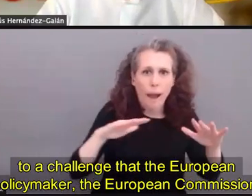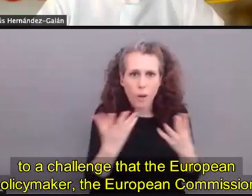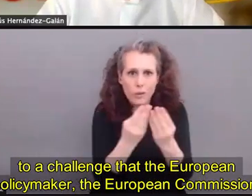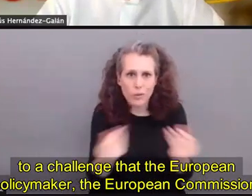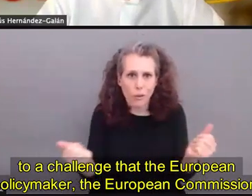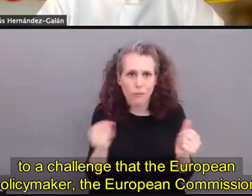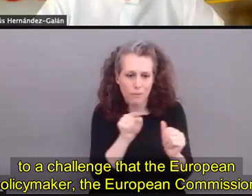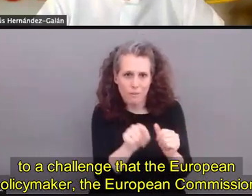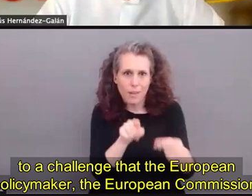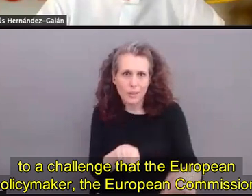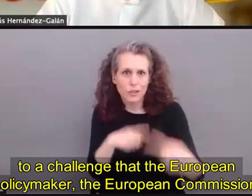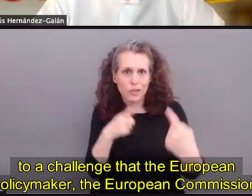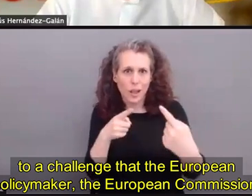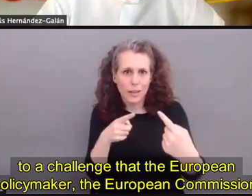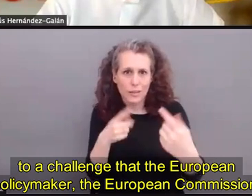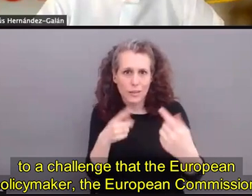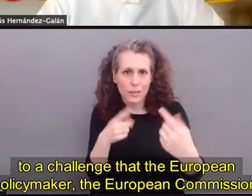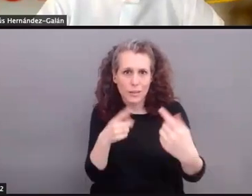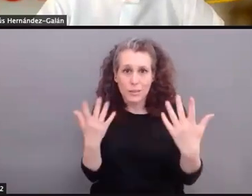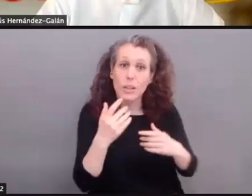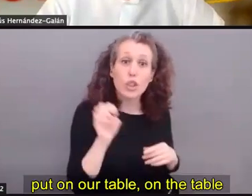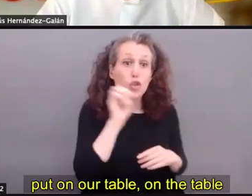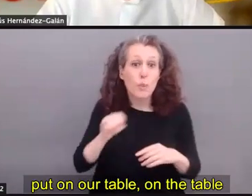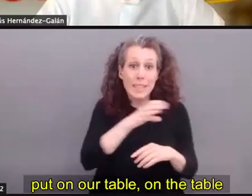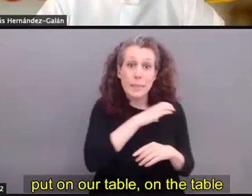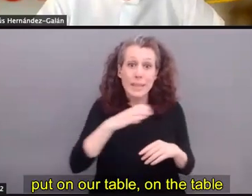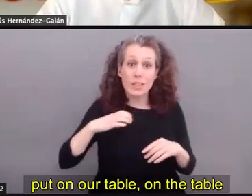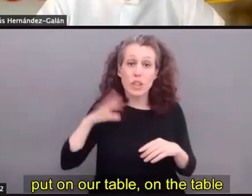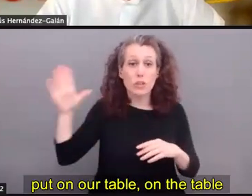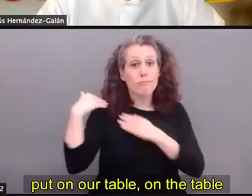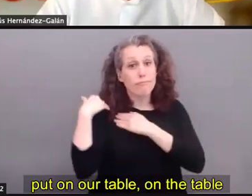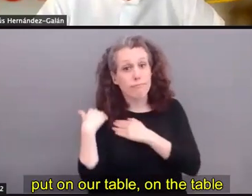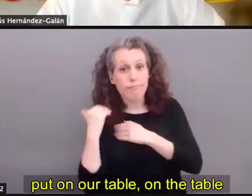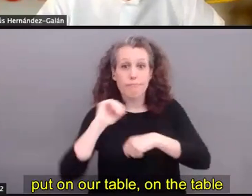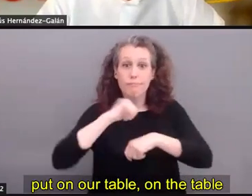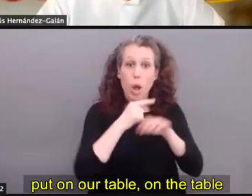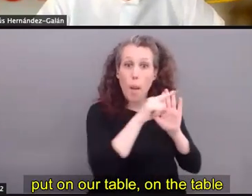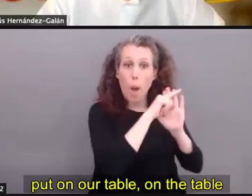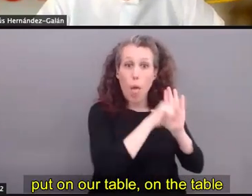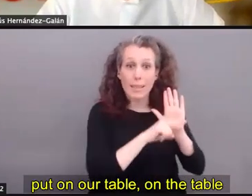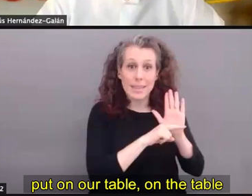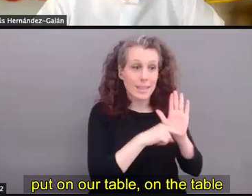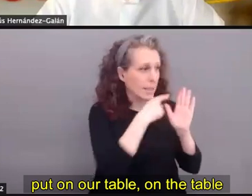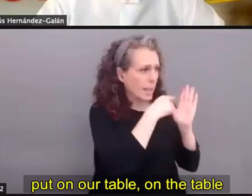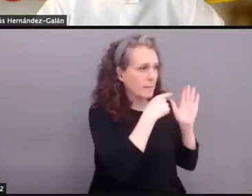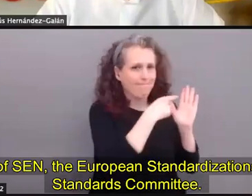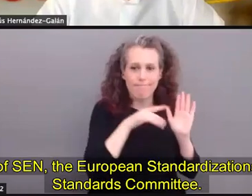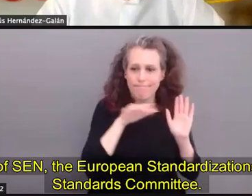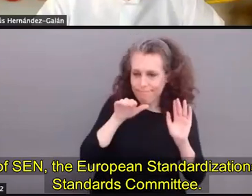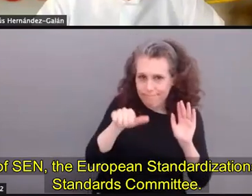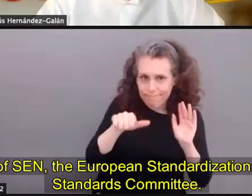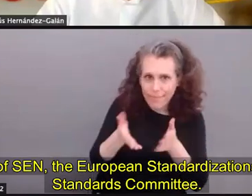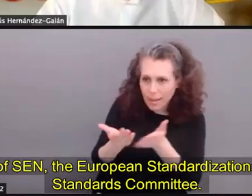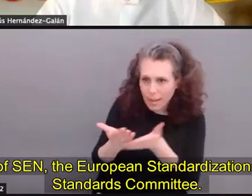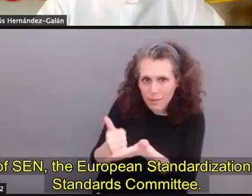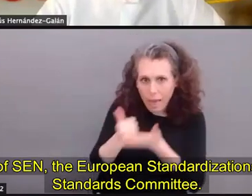European policymaker, the European Commission, put on our table, on the table of